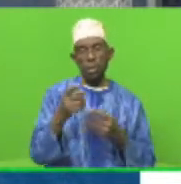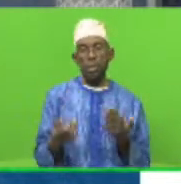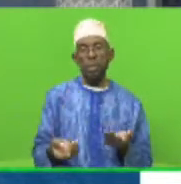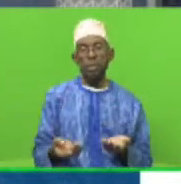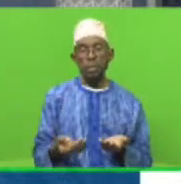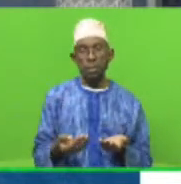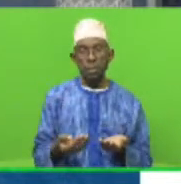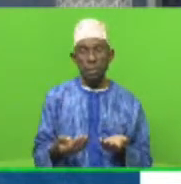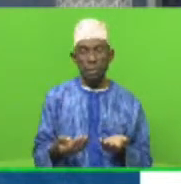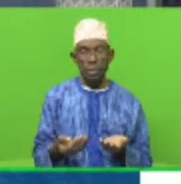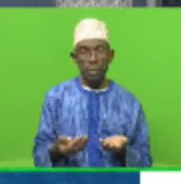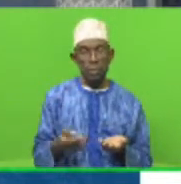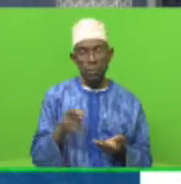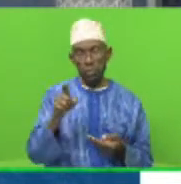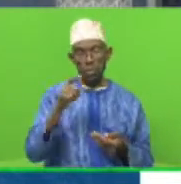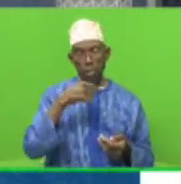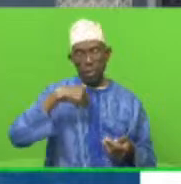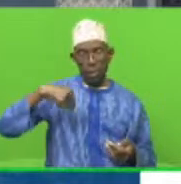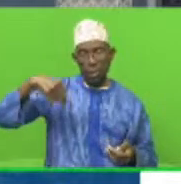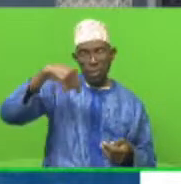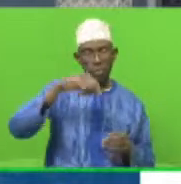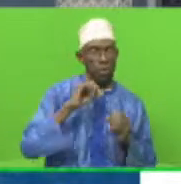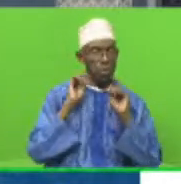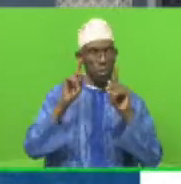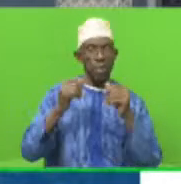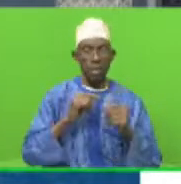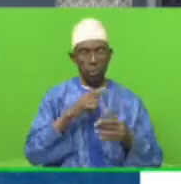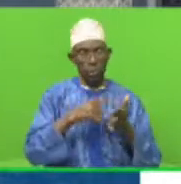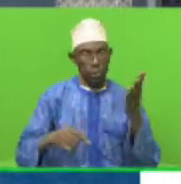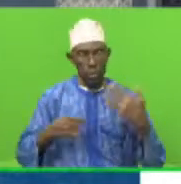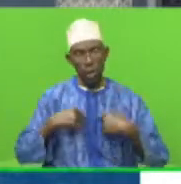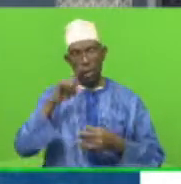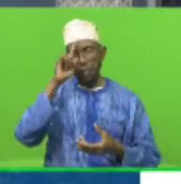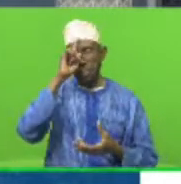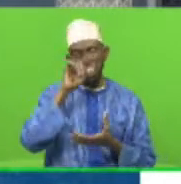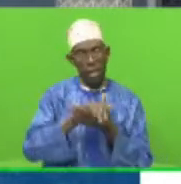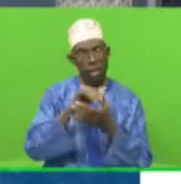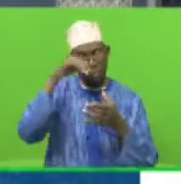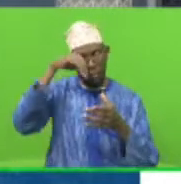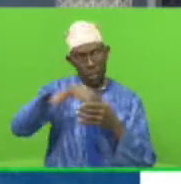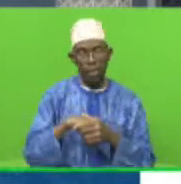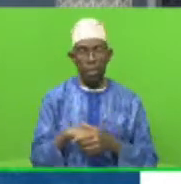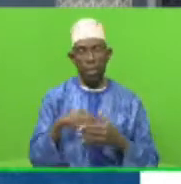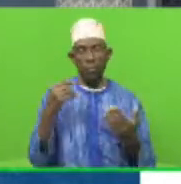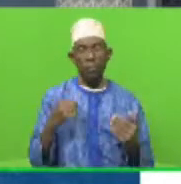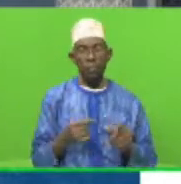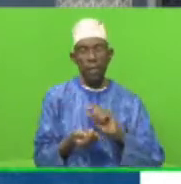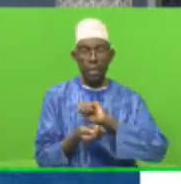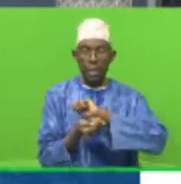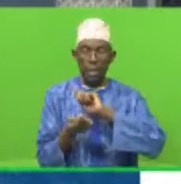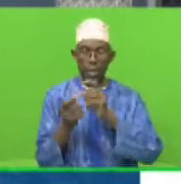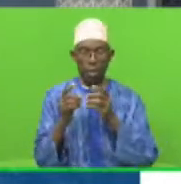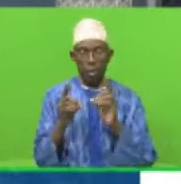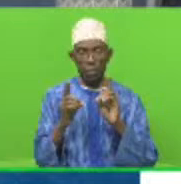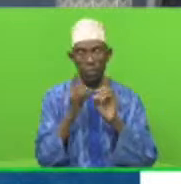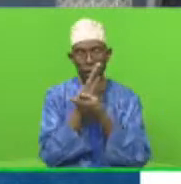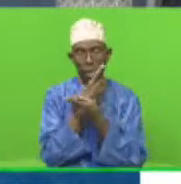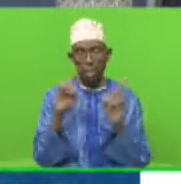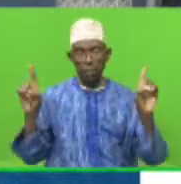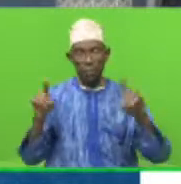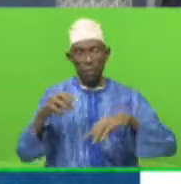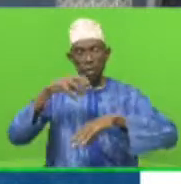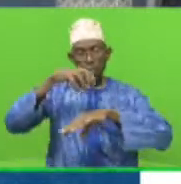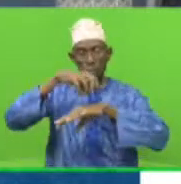aba'ana. Sufficient for us. We are okay with what? The same thing, sometimes you have differences, you know, in a